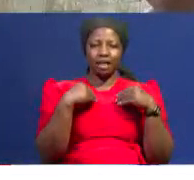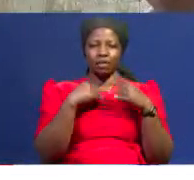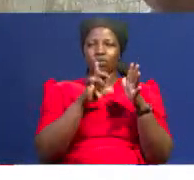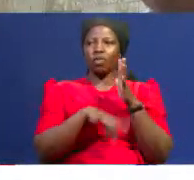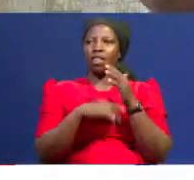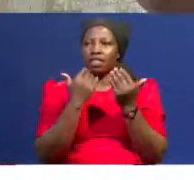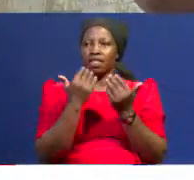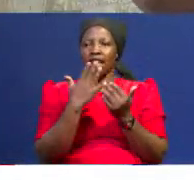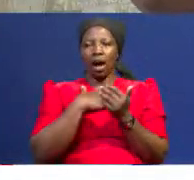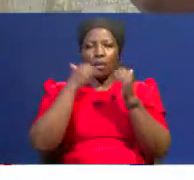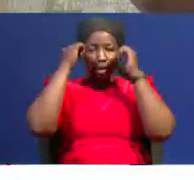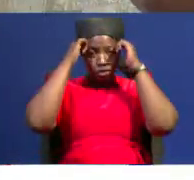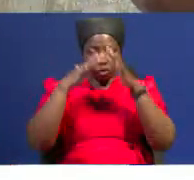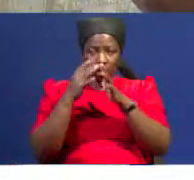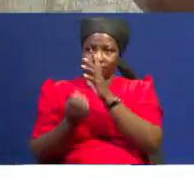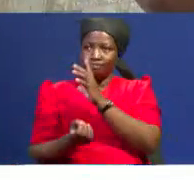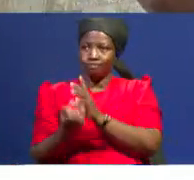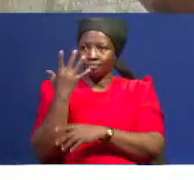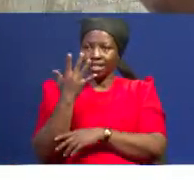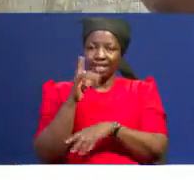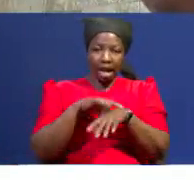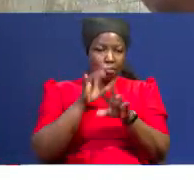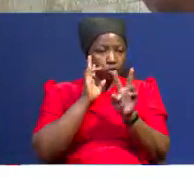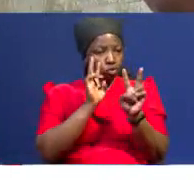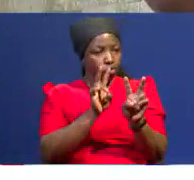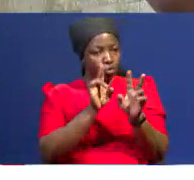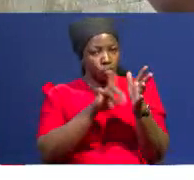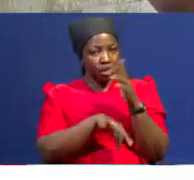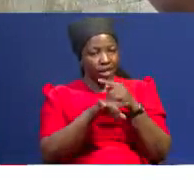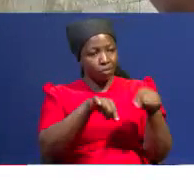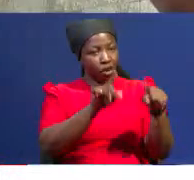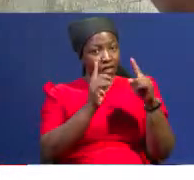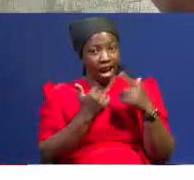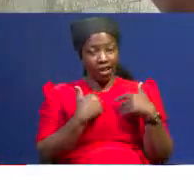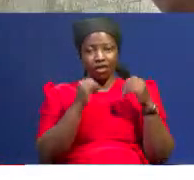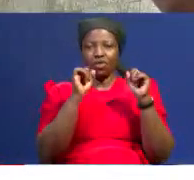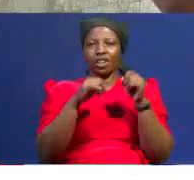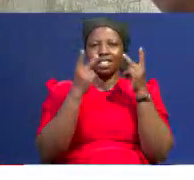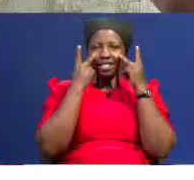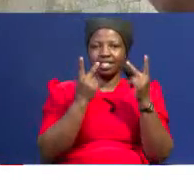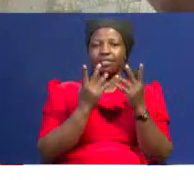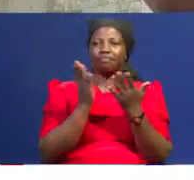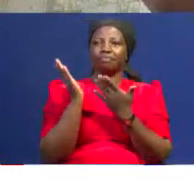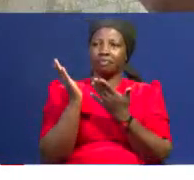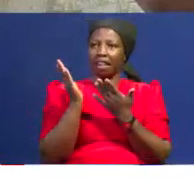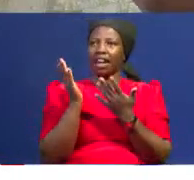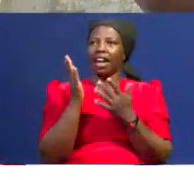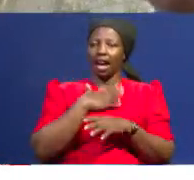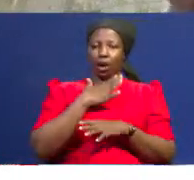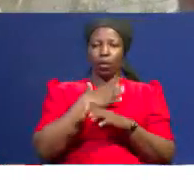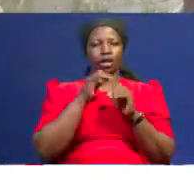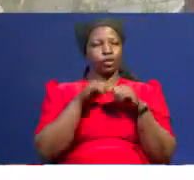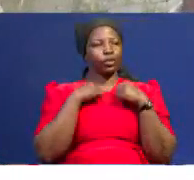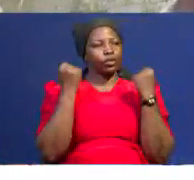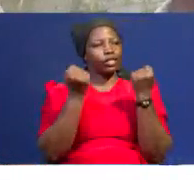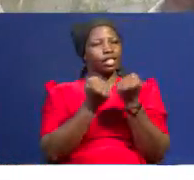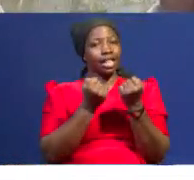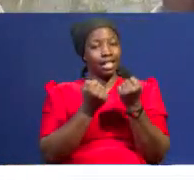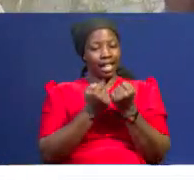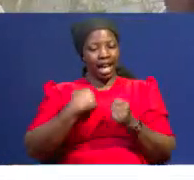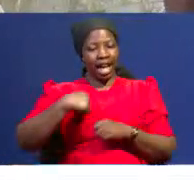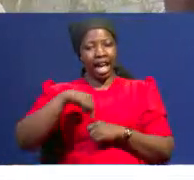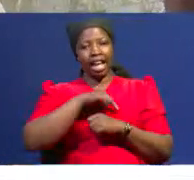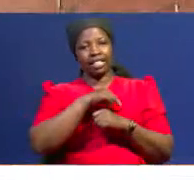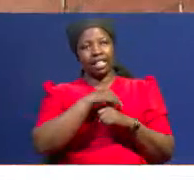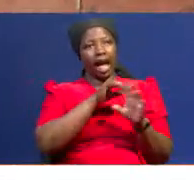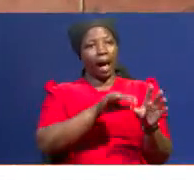with. When you look at what they are coming up with, you can see that our society, we are